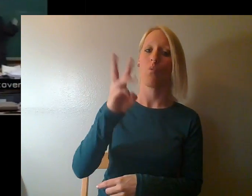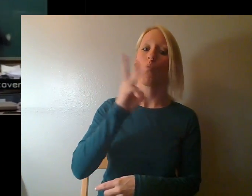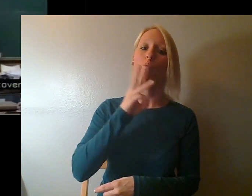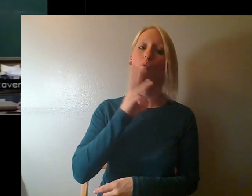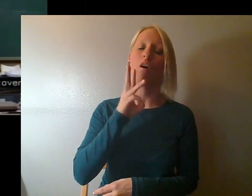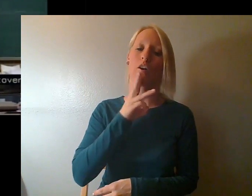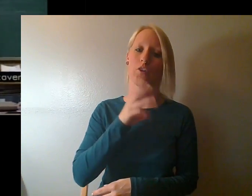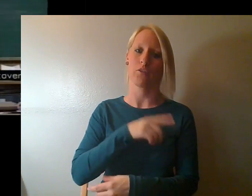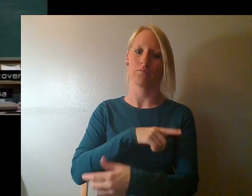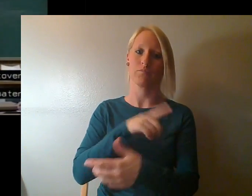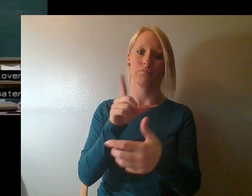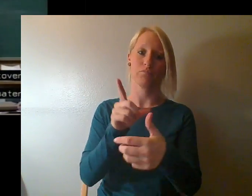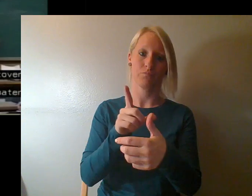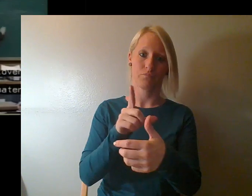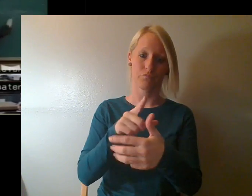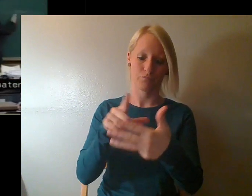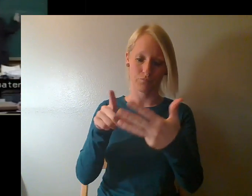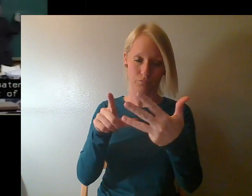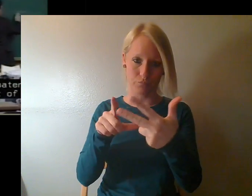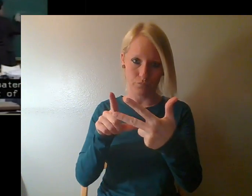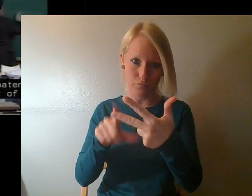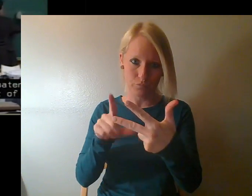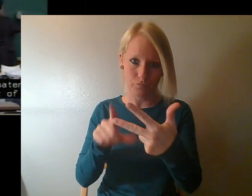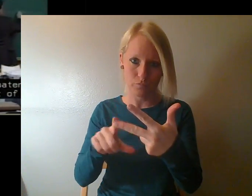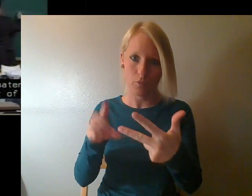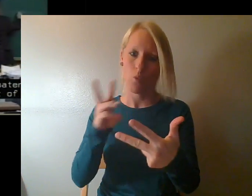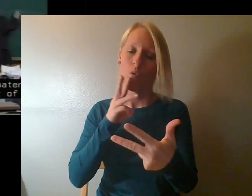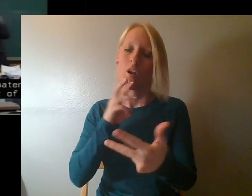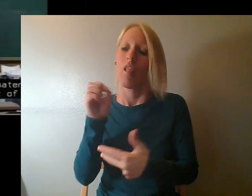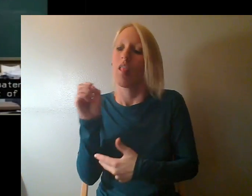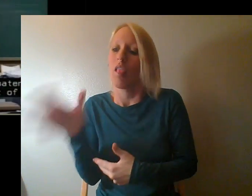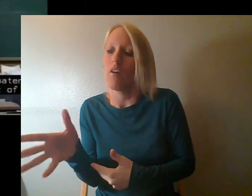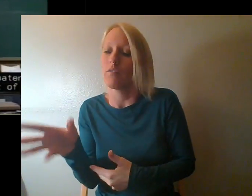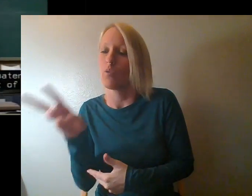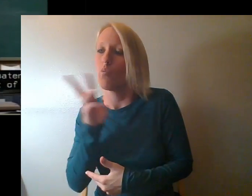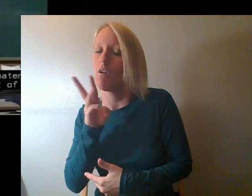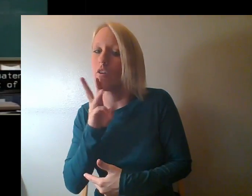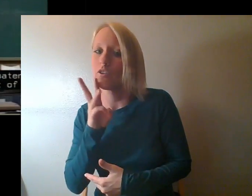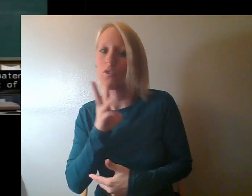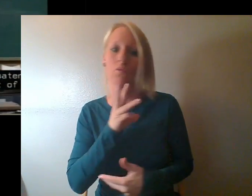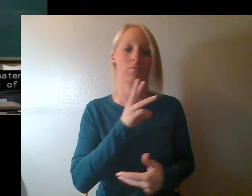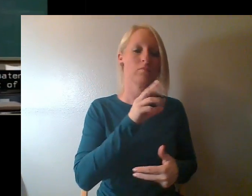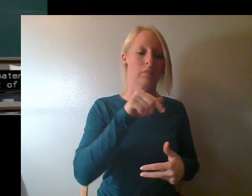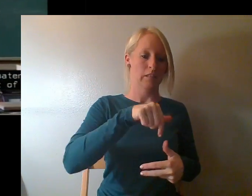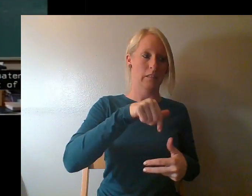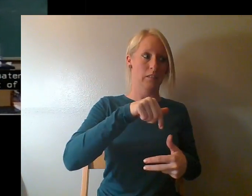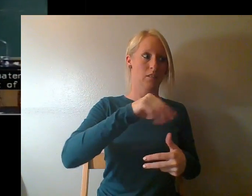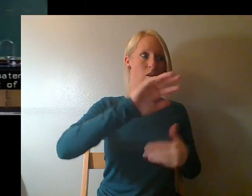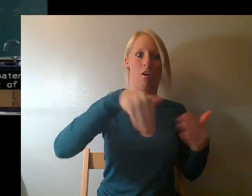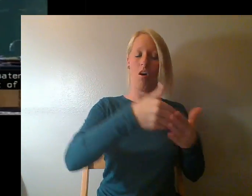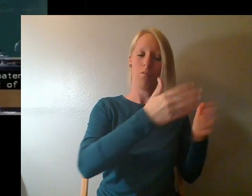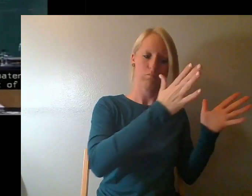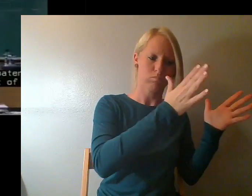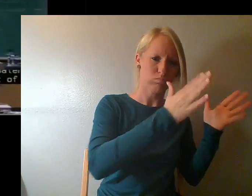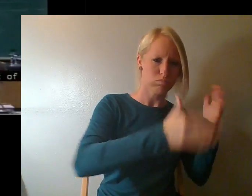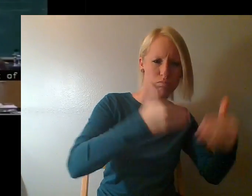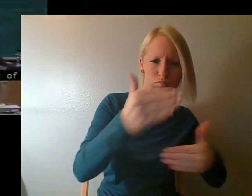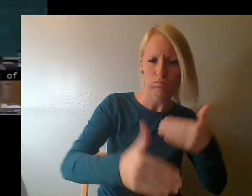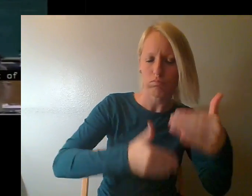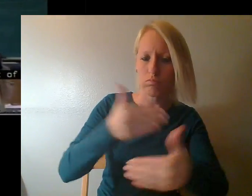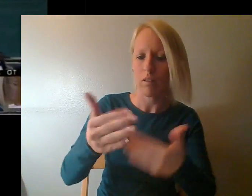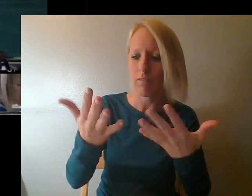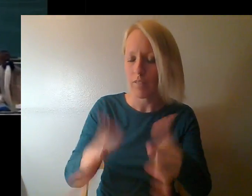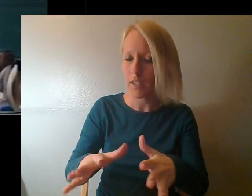Okay, there'll be some leftover water that'll be, that comes out of this whole thing. Okay, so this is